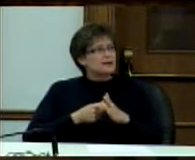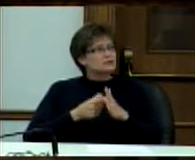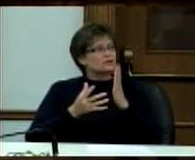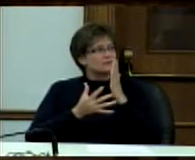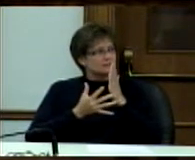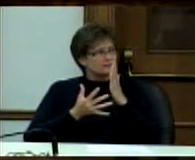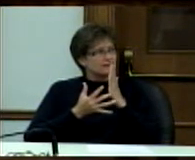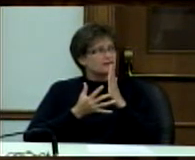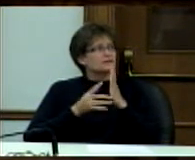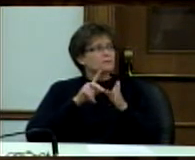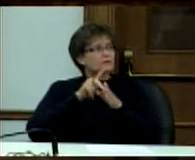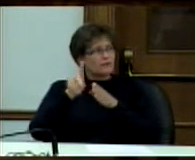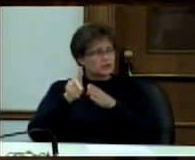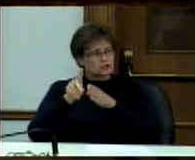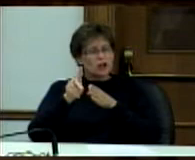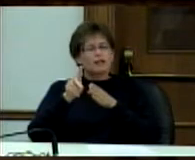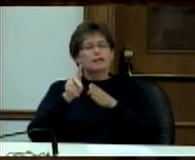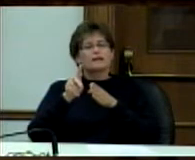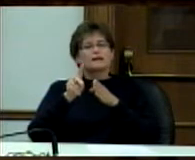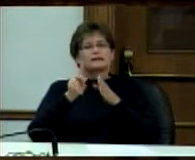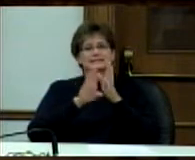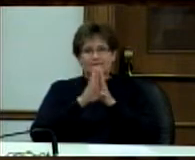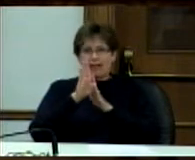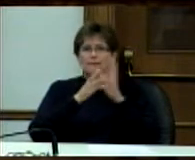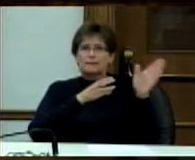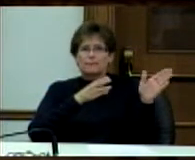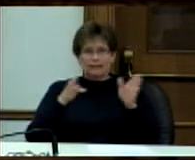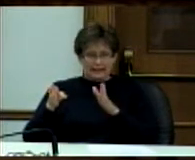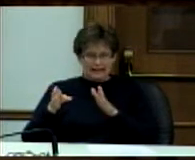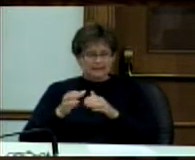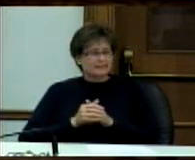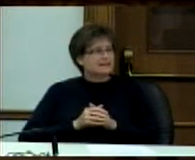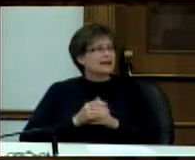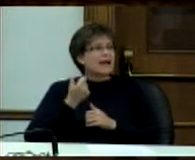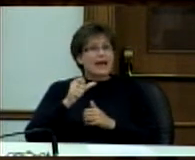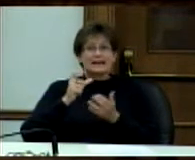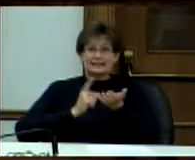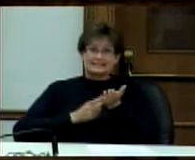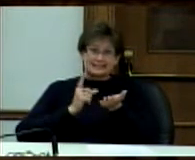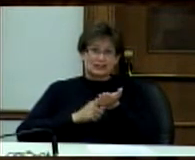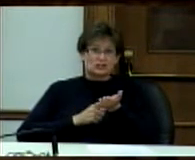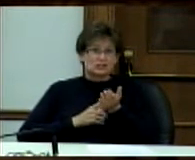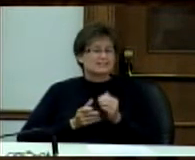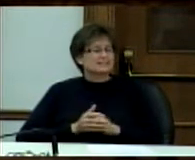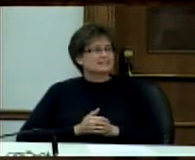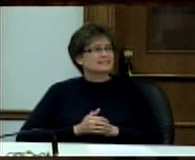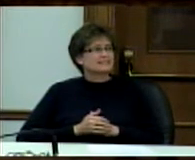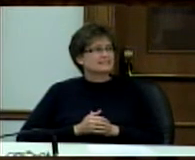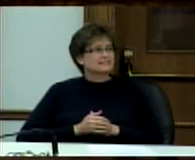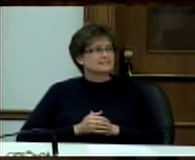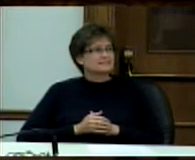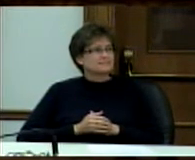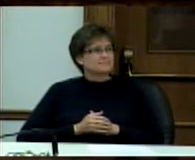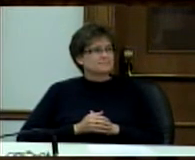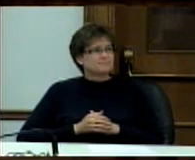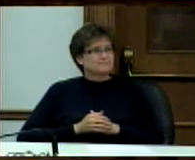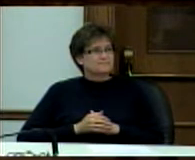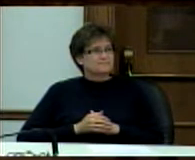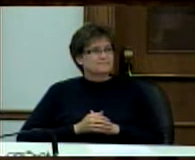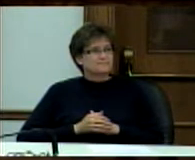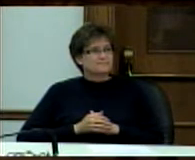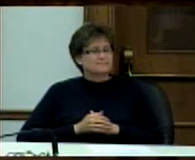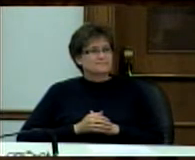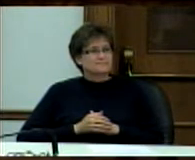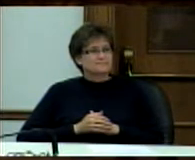implementation of a technology professional development plan. Any discussion on this item?